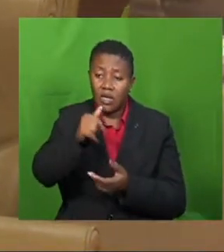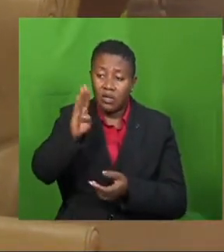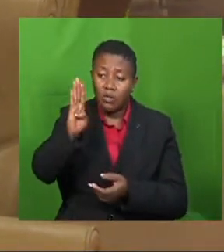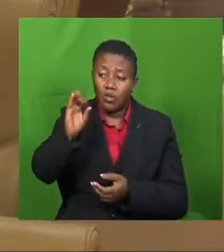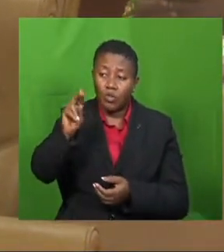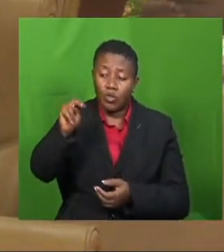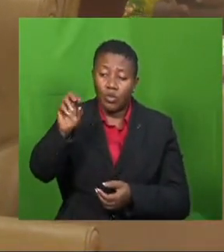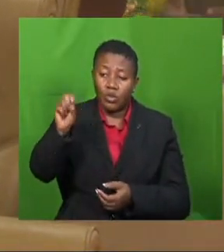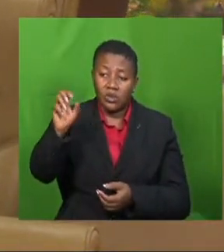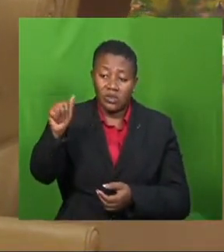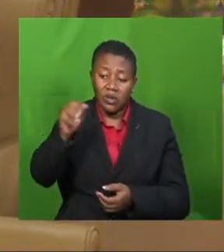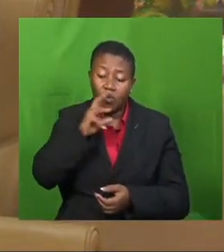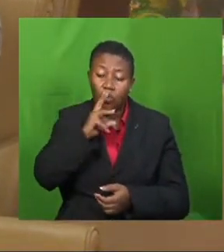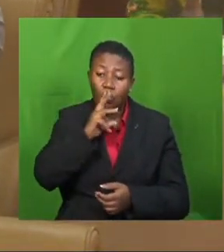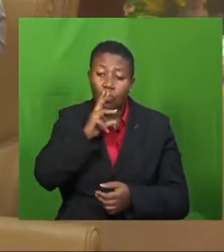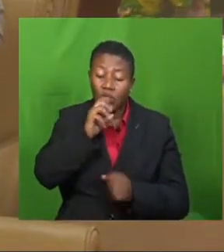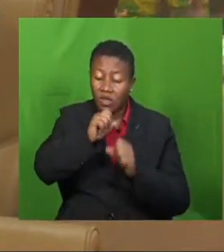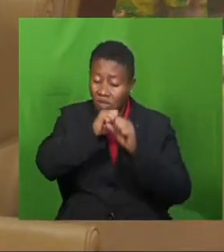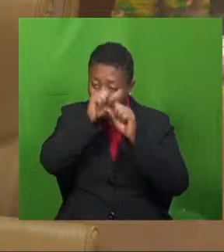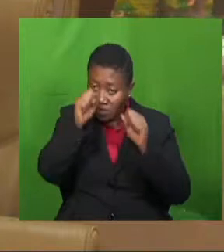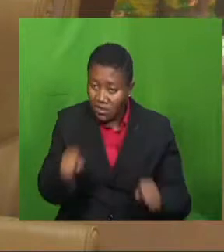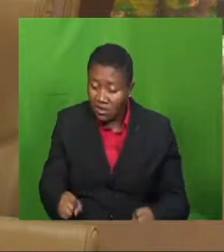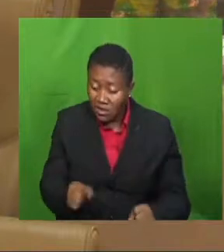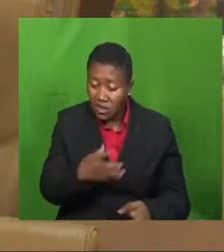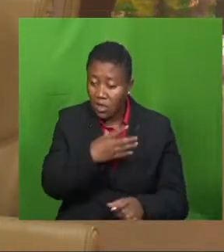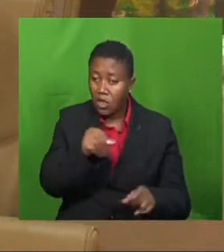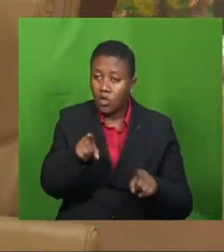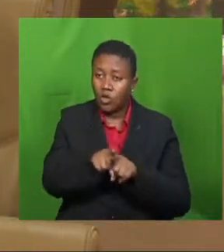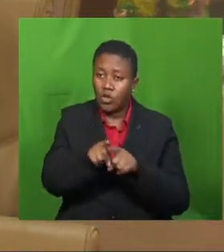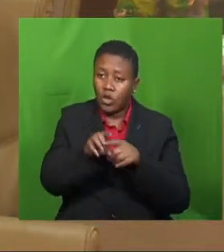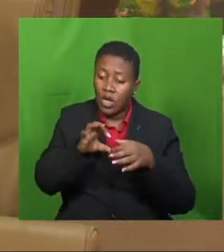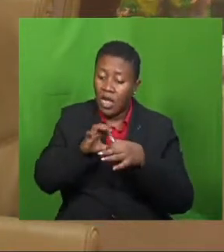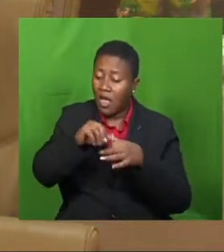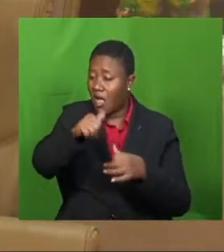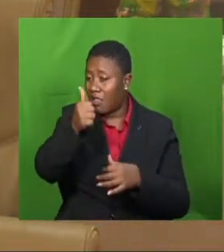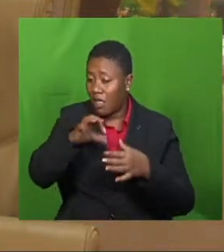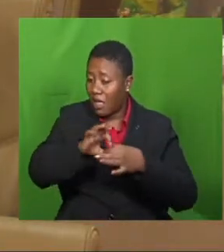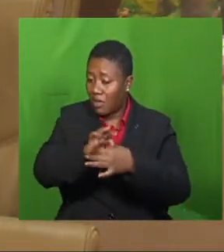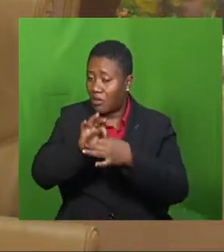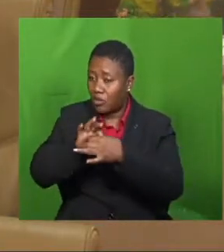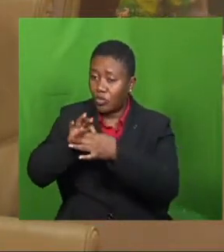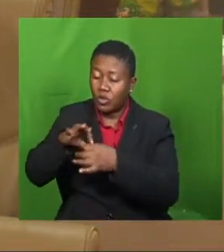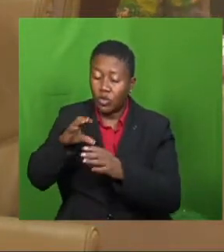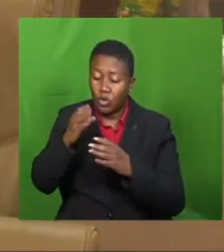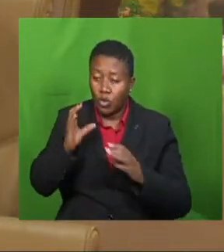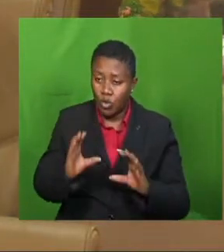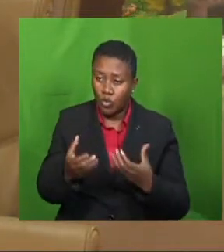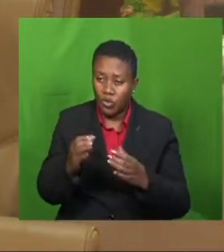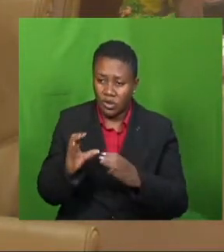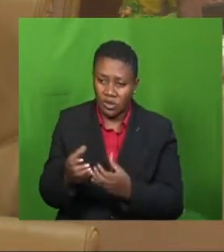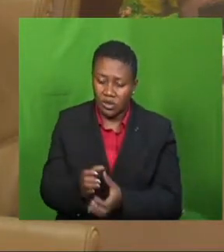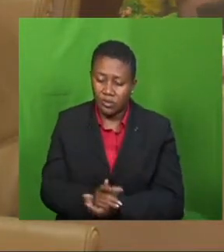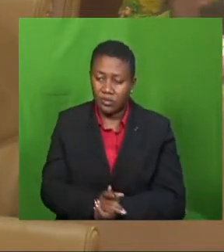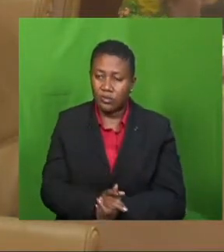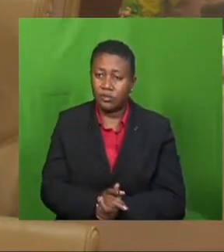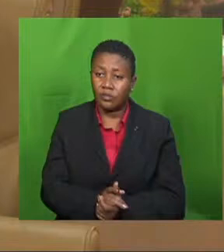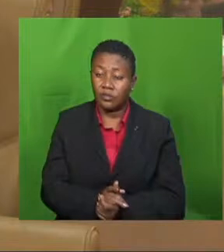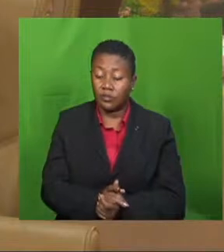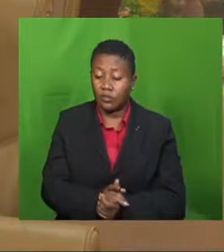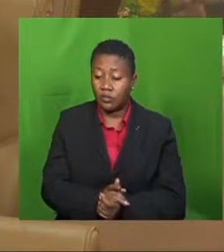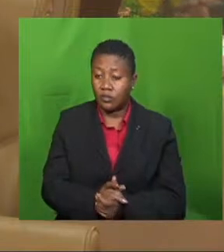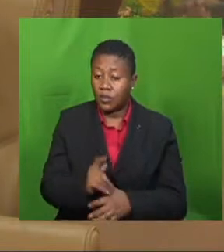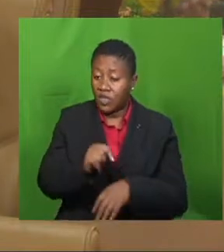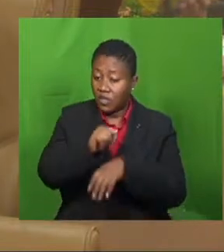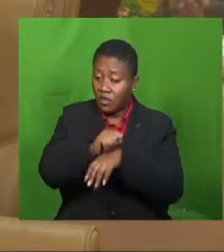system and extending access to adjoining communities. Mr. Speaker, the terms and conditions of